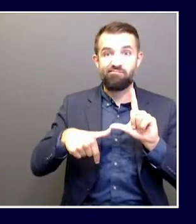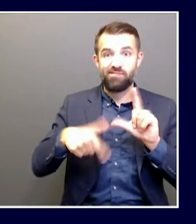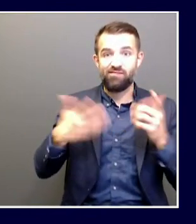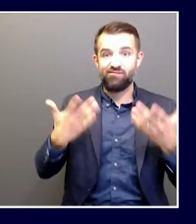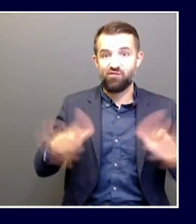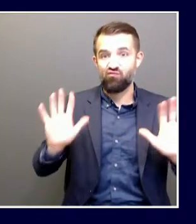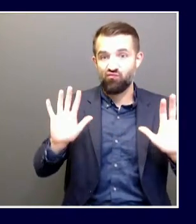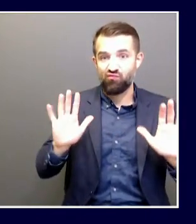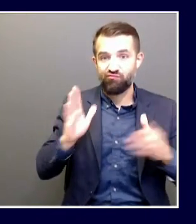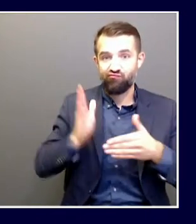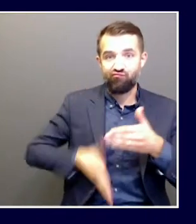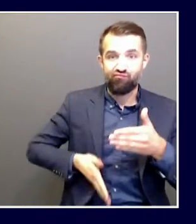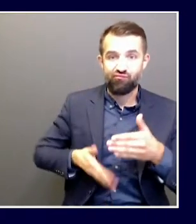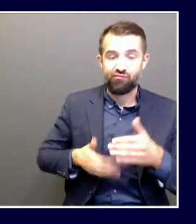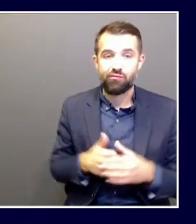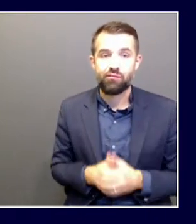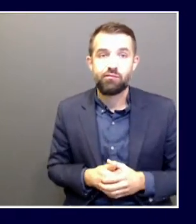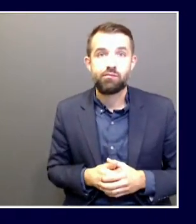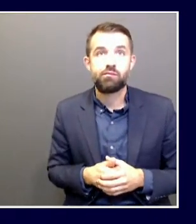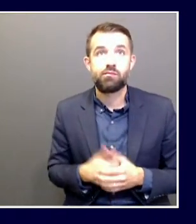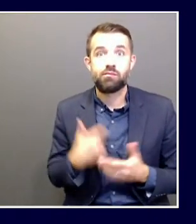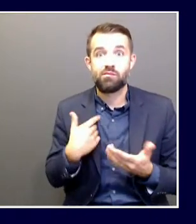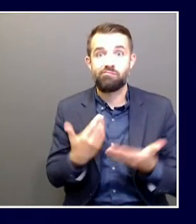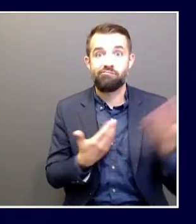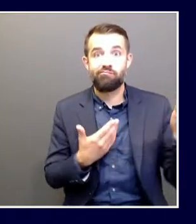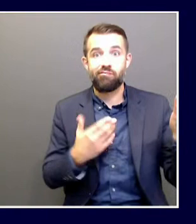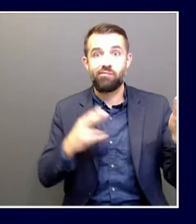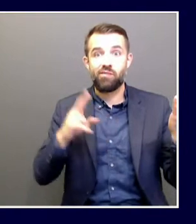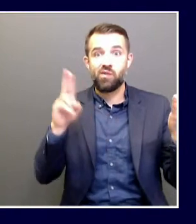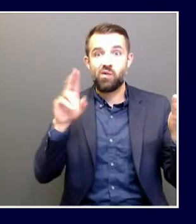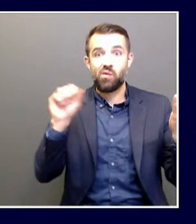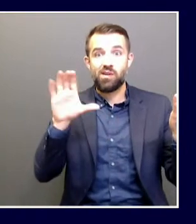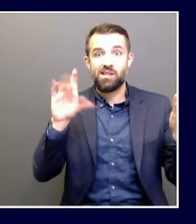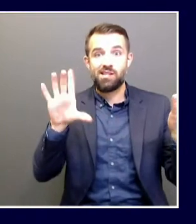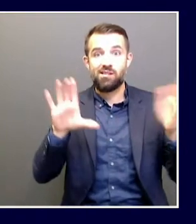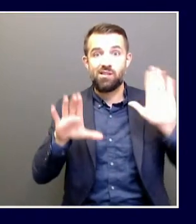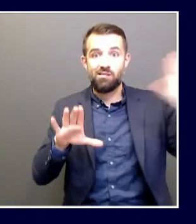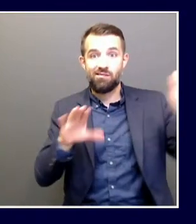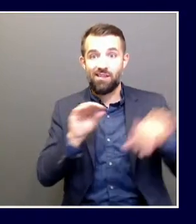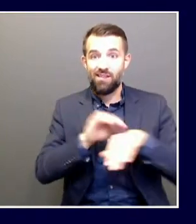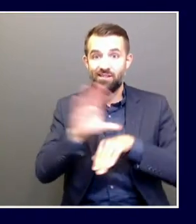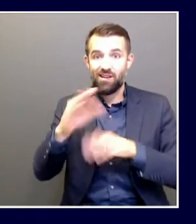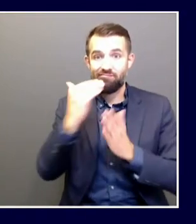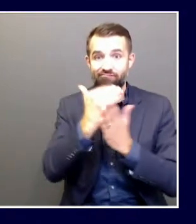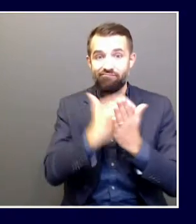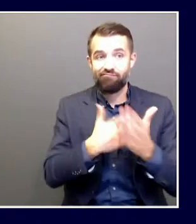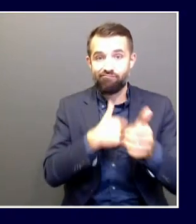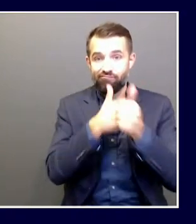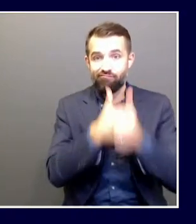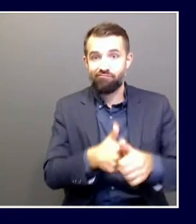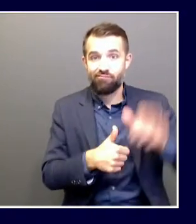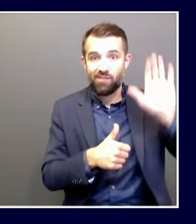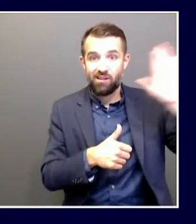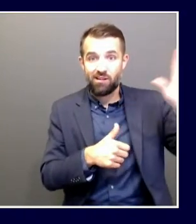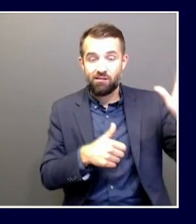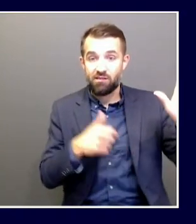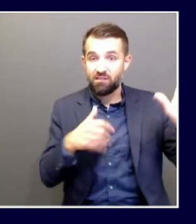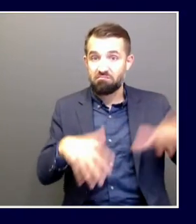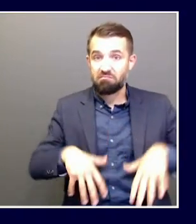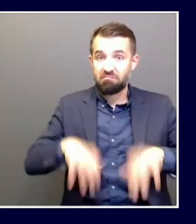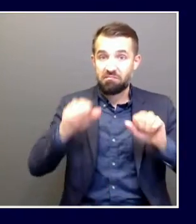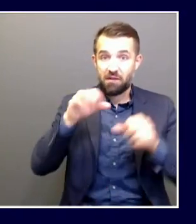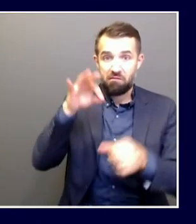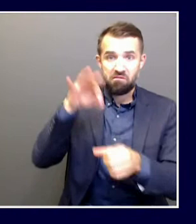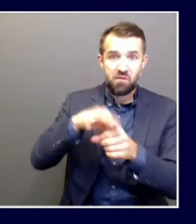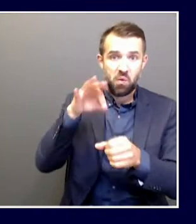often includes common sense measures. So we do urge those who are running local polling places to check out that guidance to make sure that they